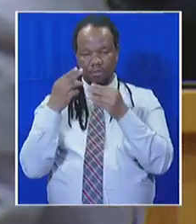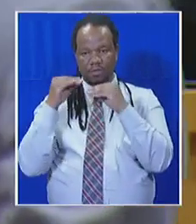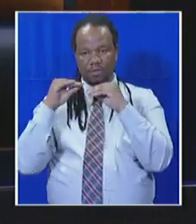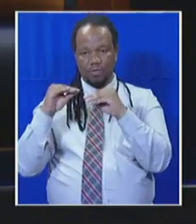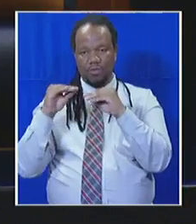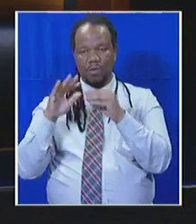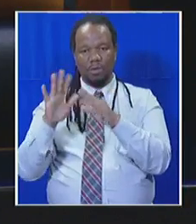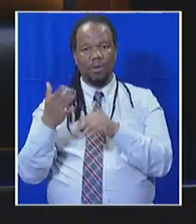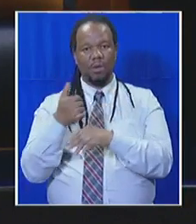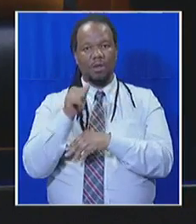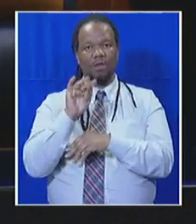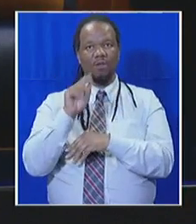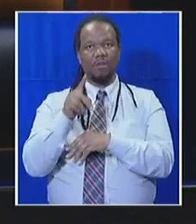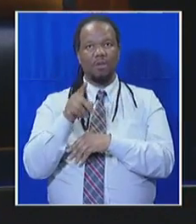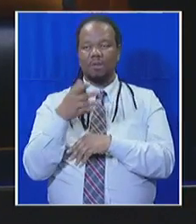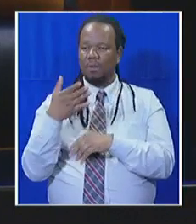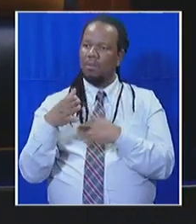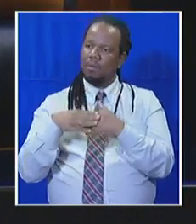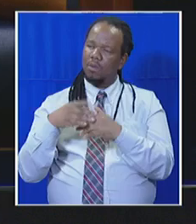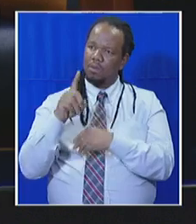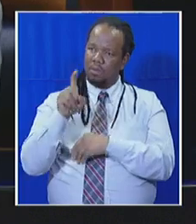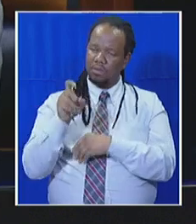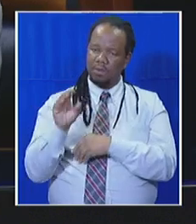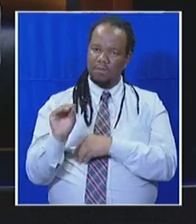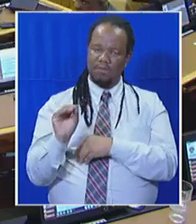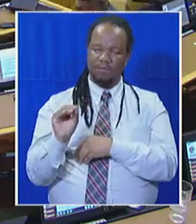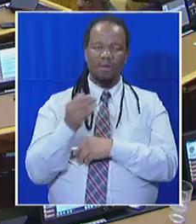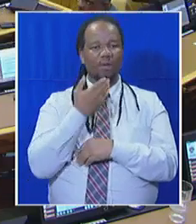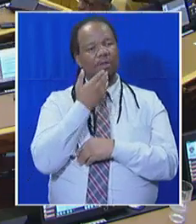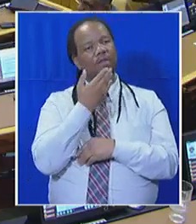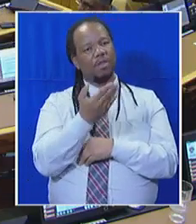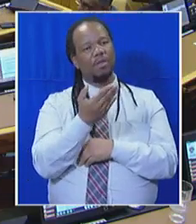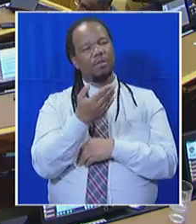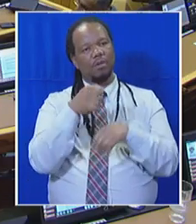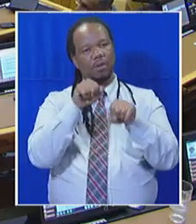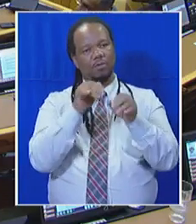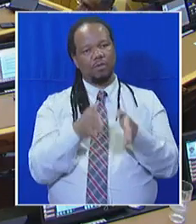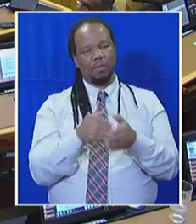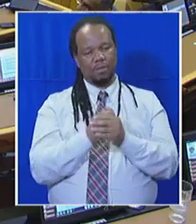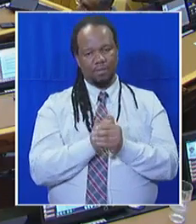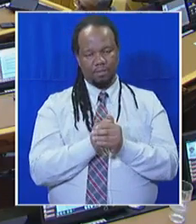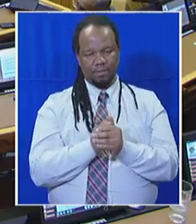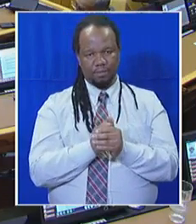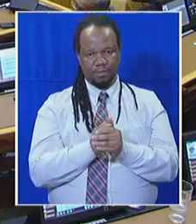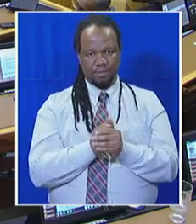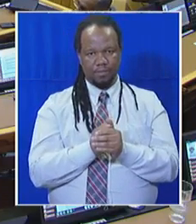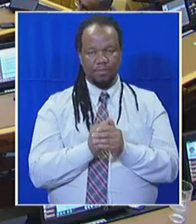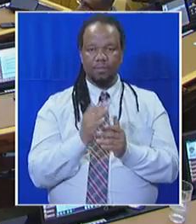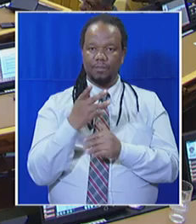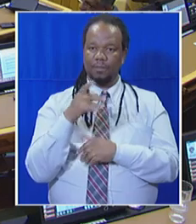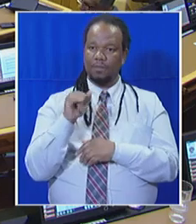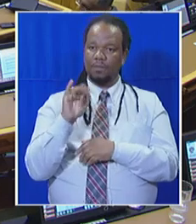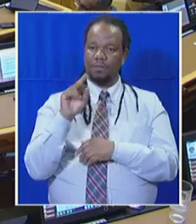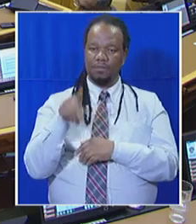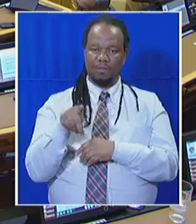The IFP, did you have another motion? Thank you very much, Honourable House Chairperson. I hereby move on behalf of the IFP that